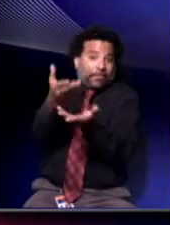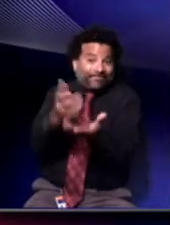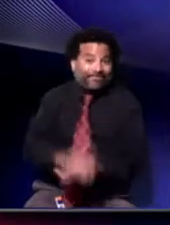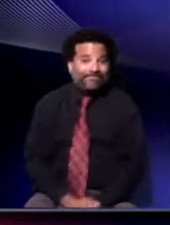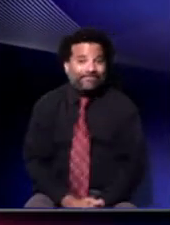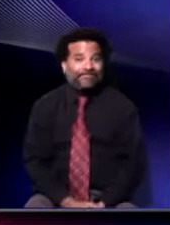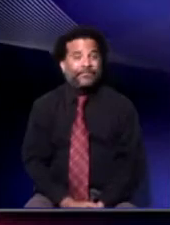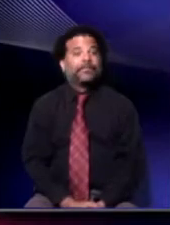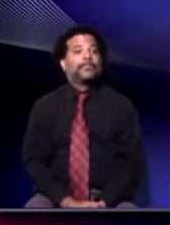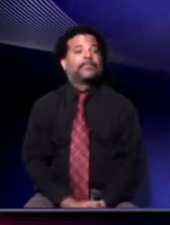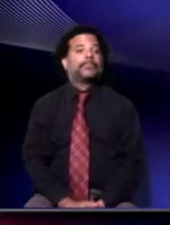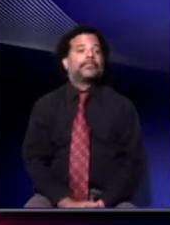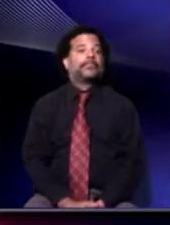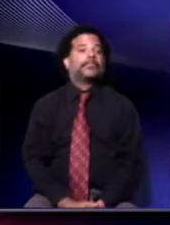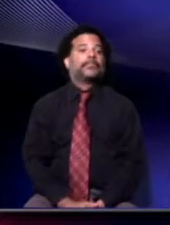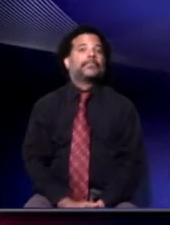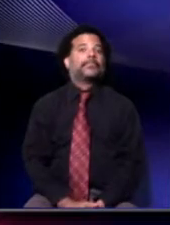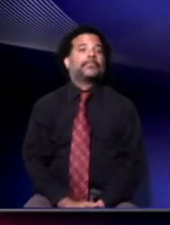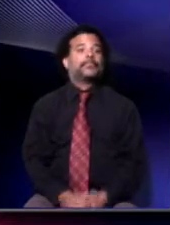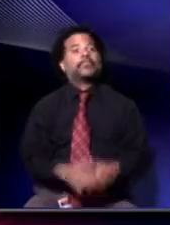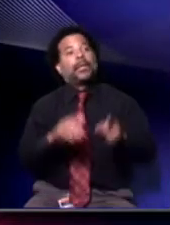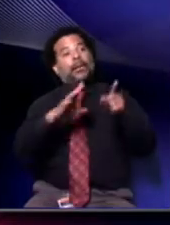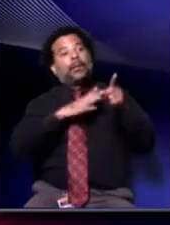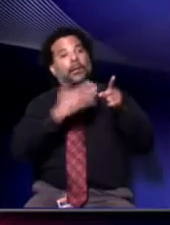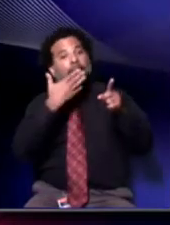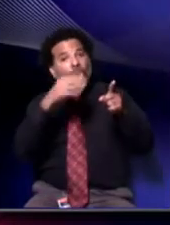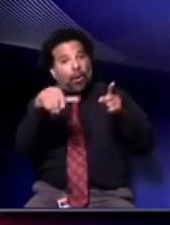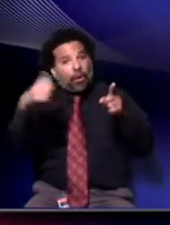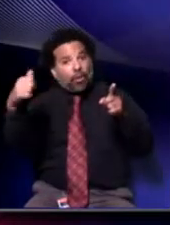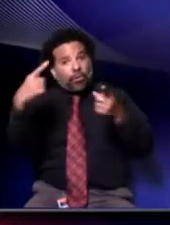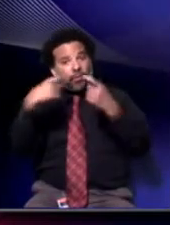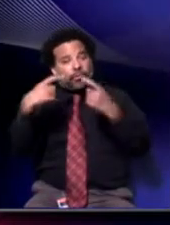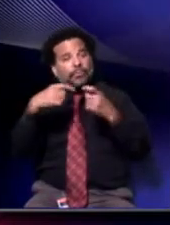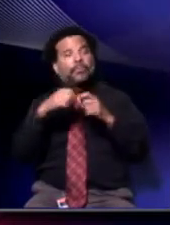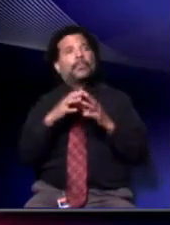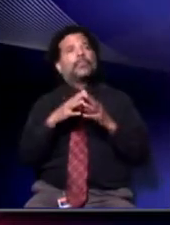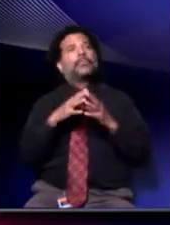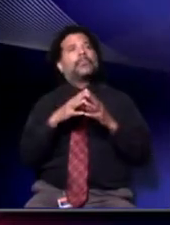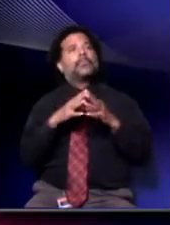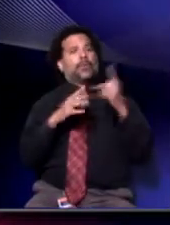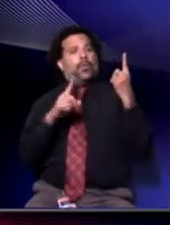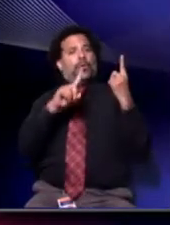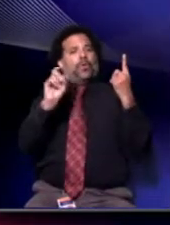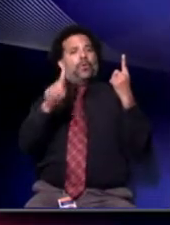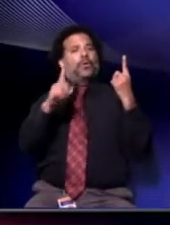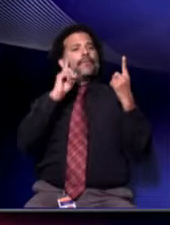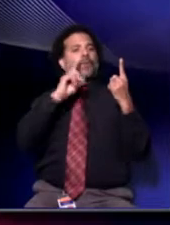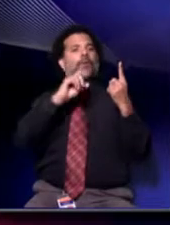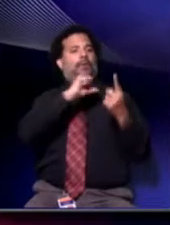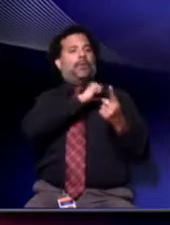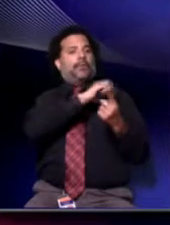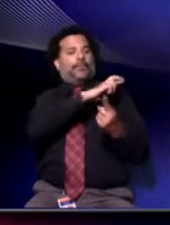Okay. Any other questions or comments? Just have one question for Superintendent Reichman. When you look at